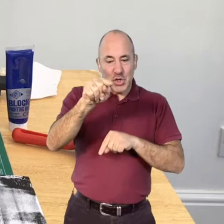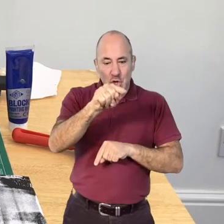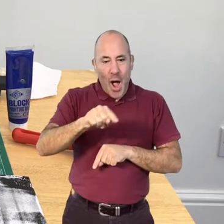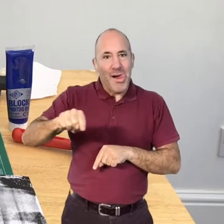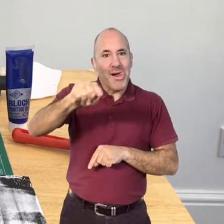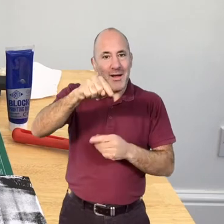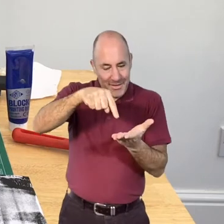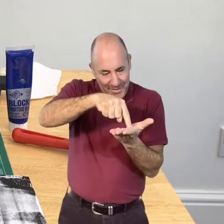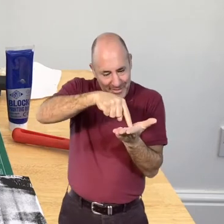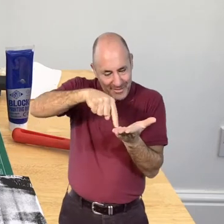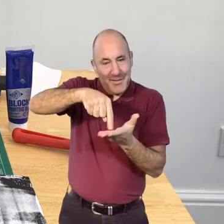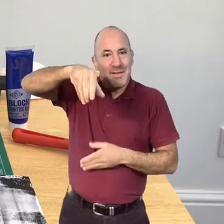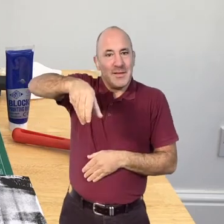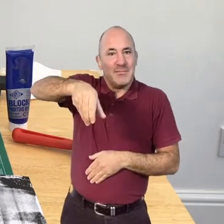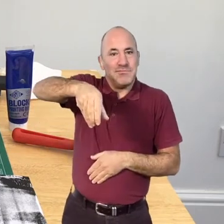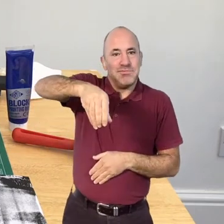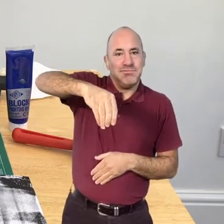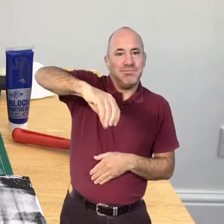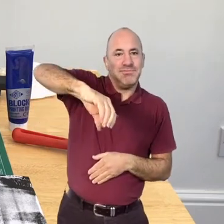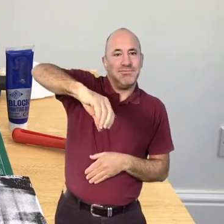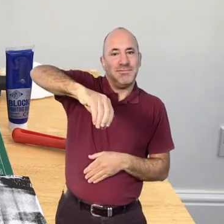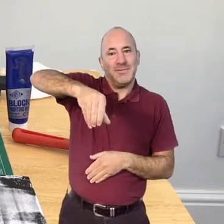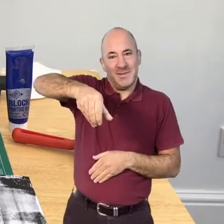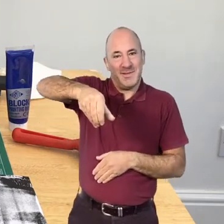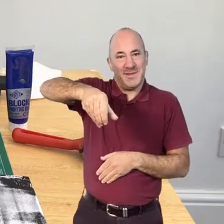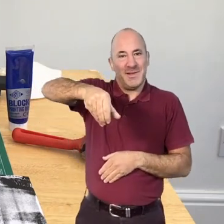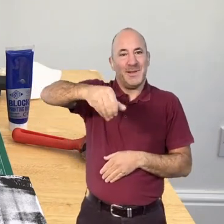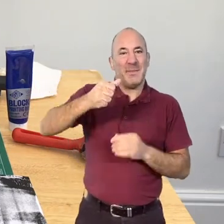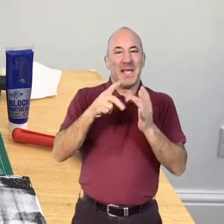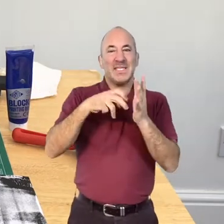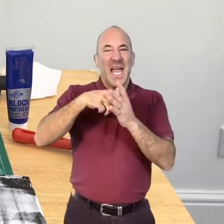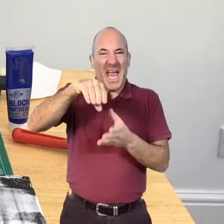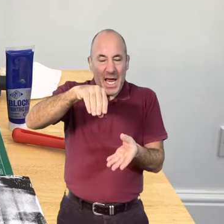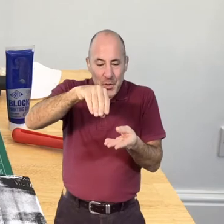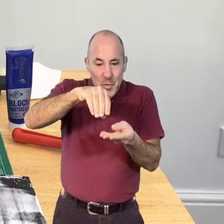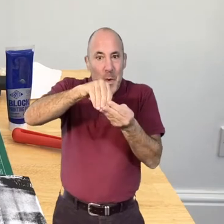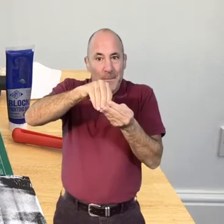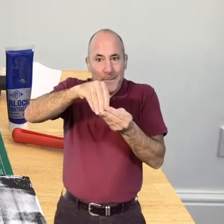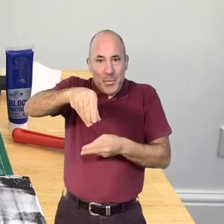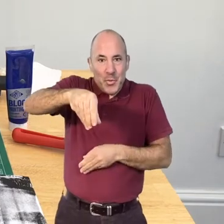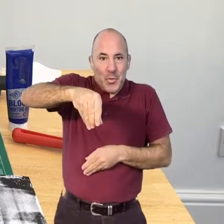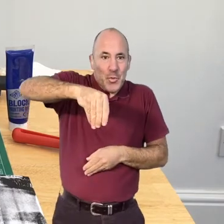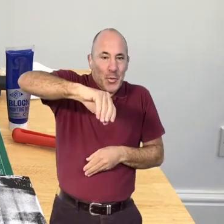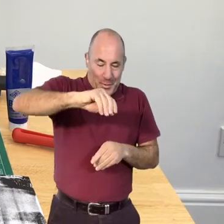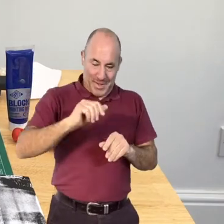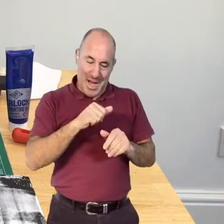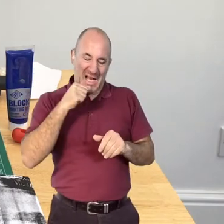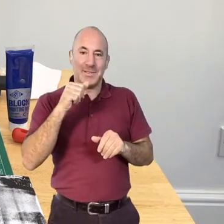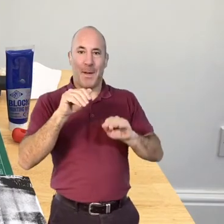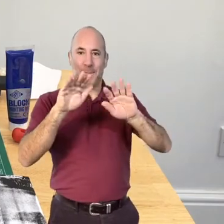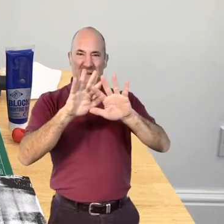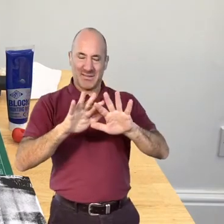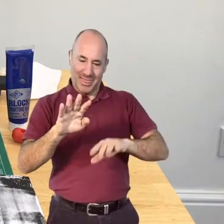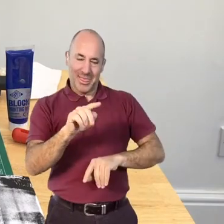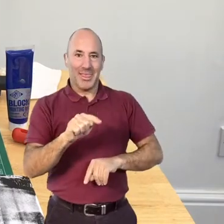circle mark in the ink. So it's taking some of the ink away and making the pattern a circular pattern. And then you